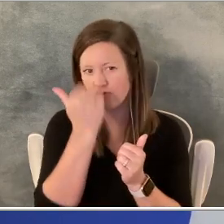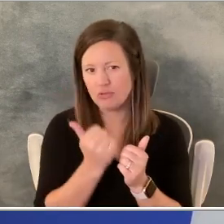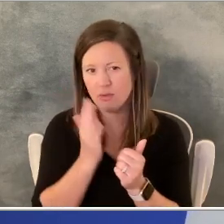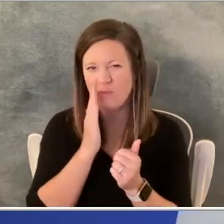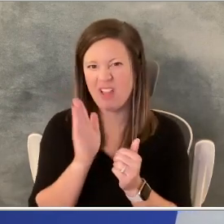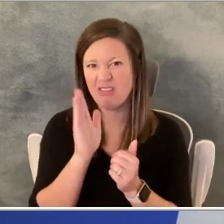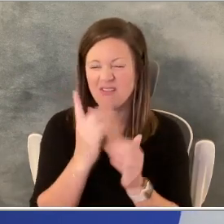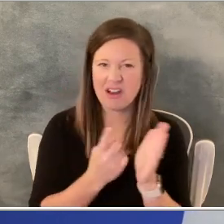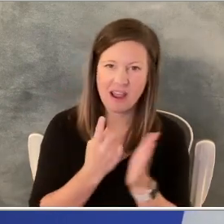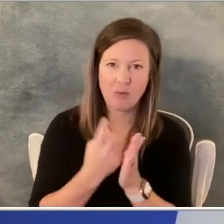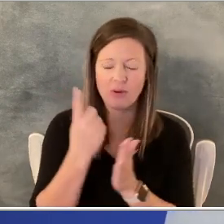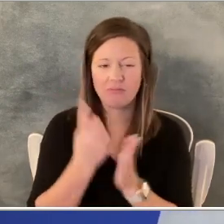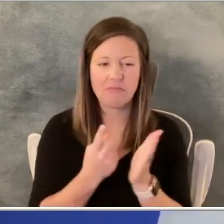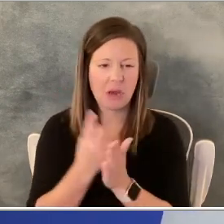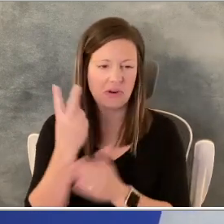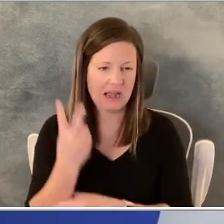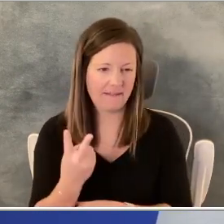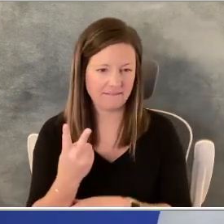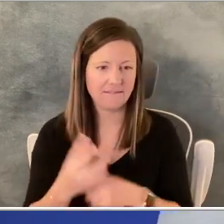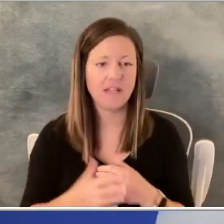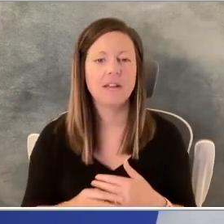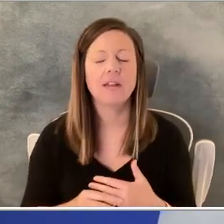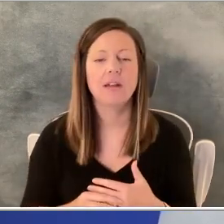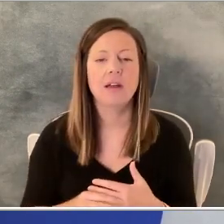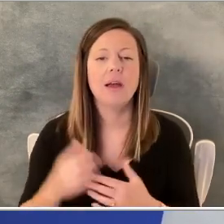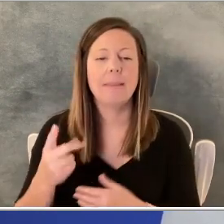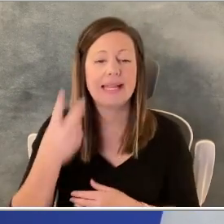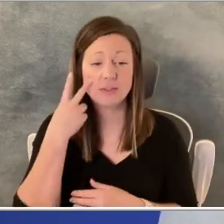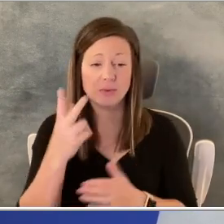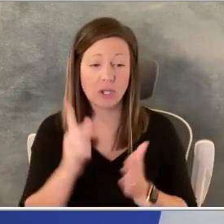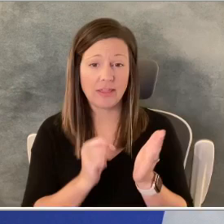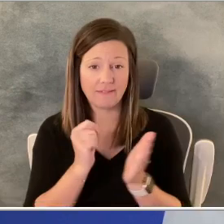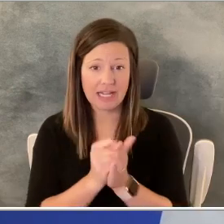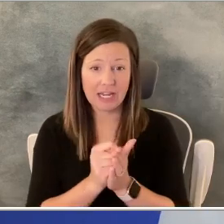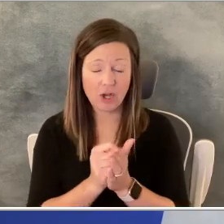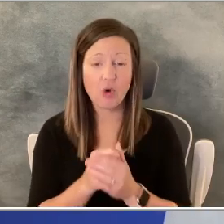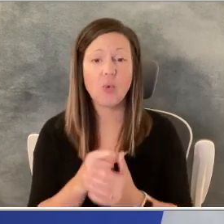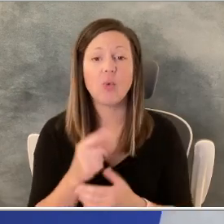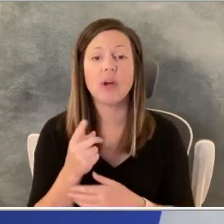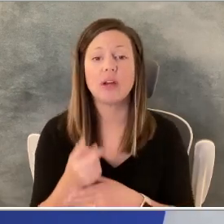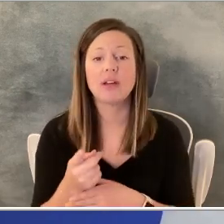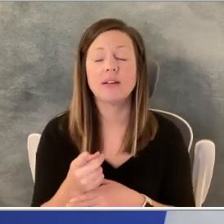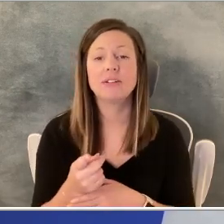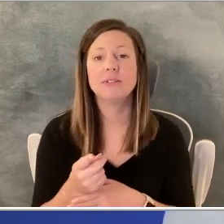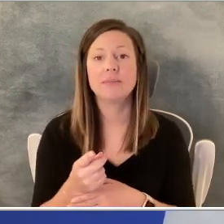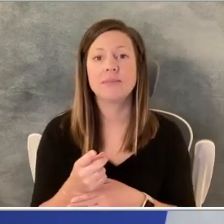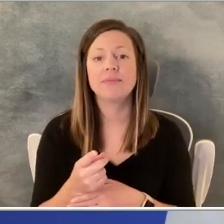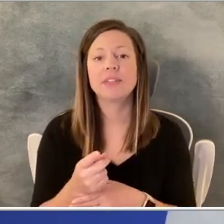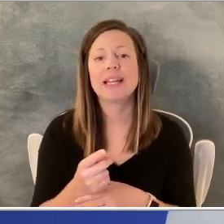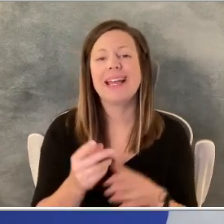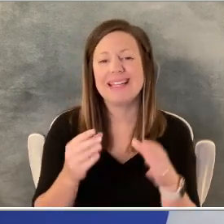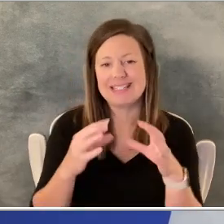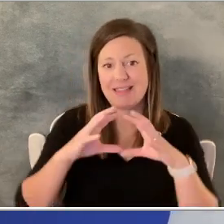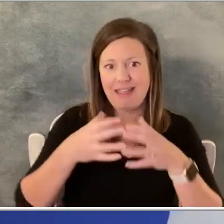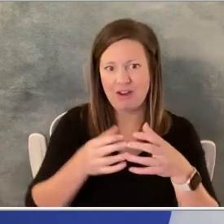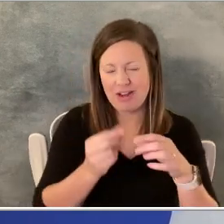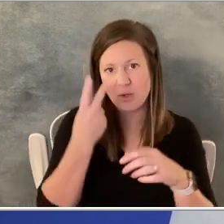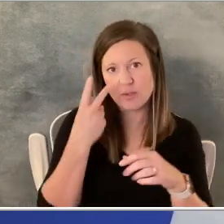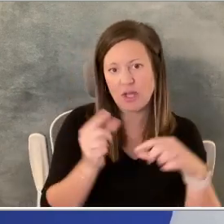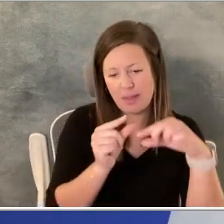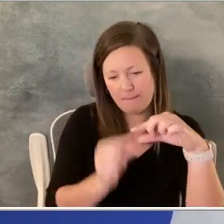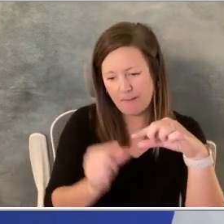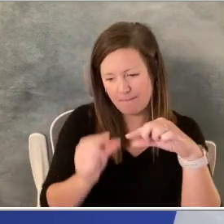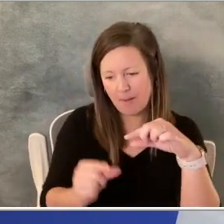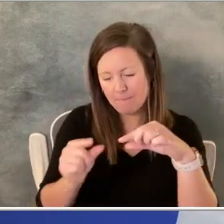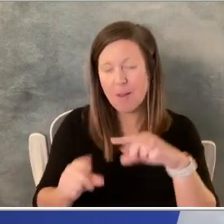to do. Now, as you saw in the video, it's a set of treatment areas that we do, but it's under one setting that